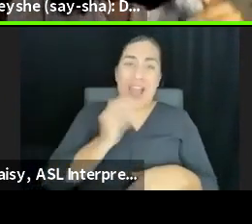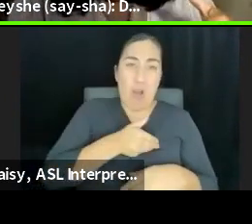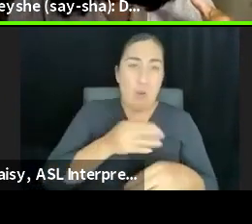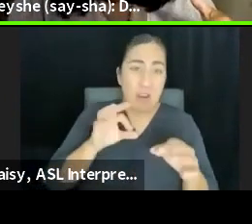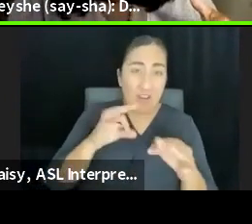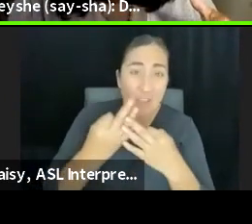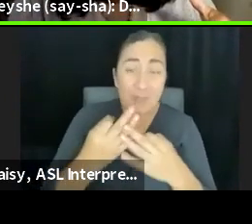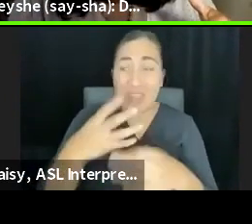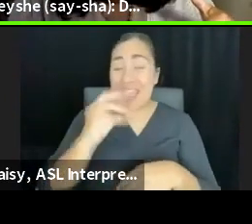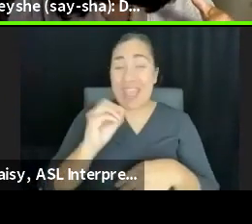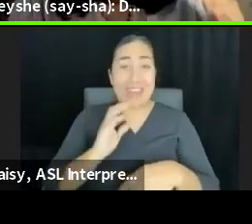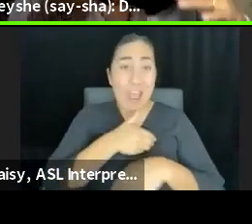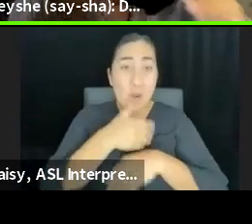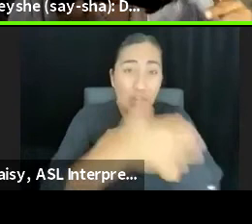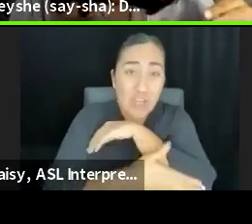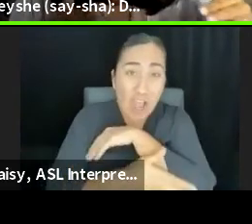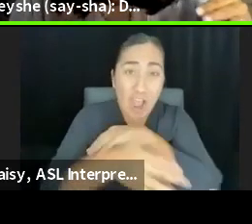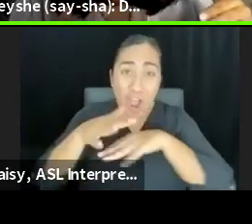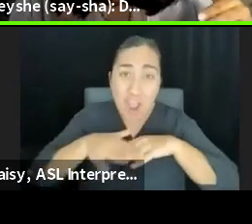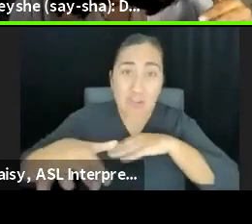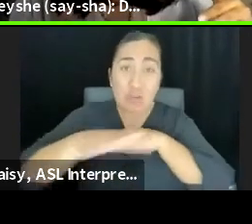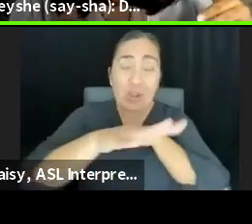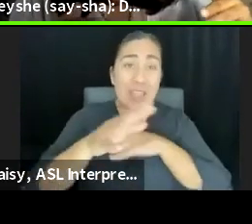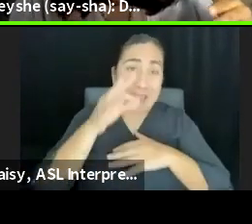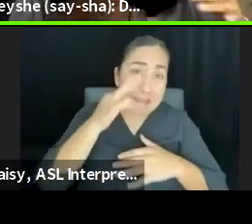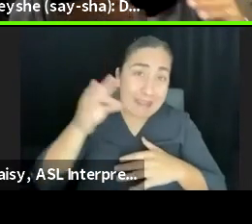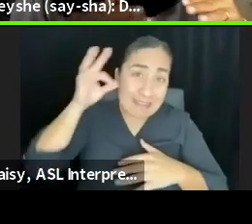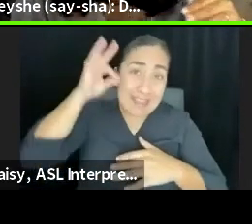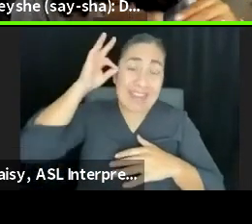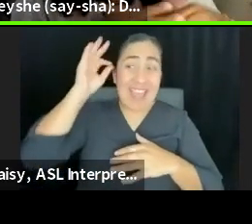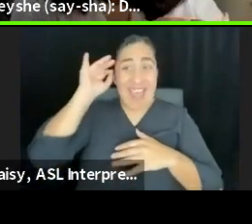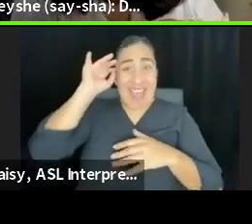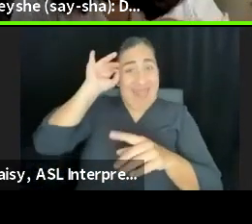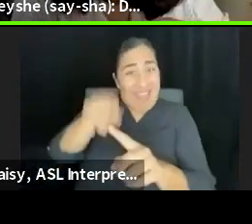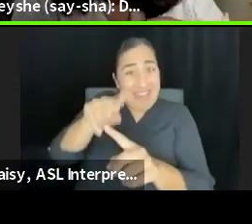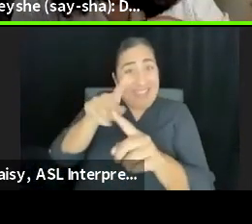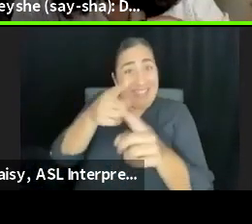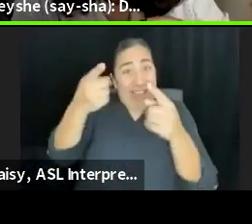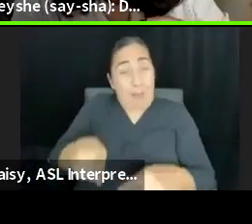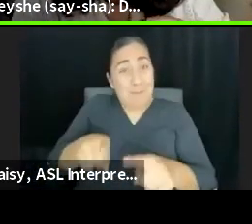this is happening, and this is the result of a lot of systemic